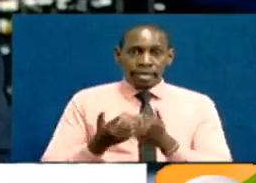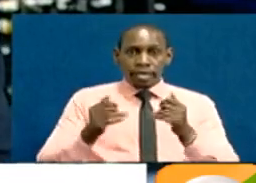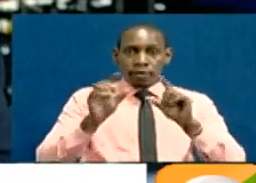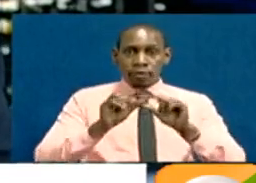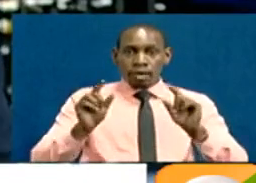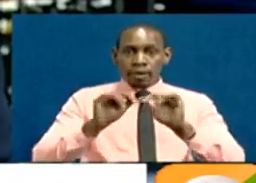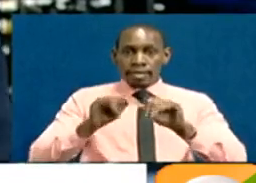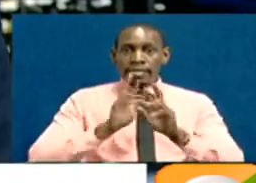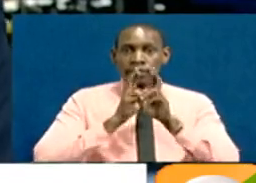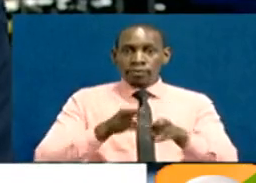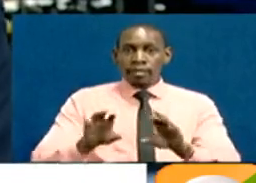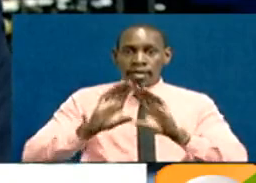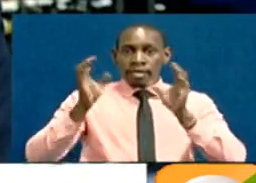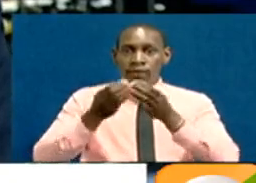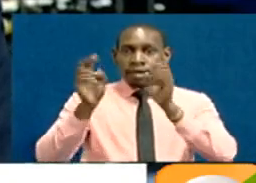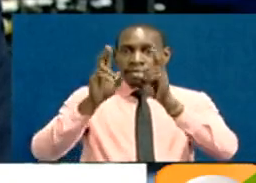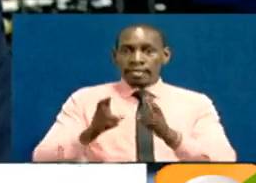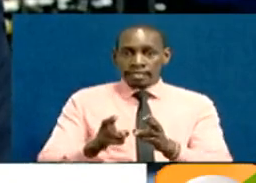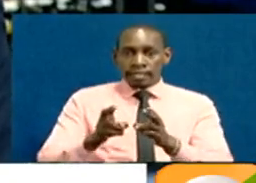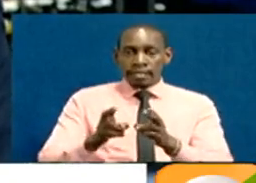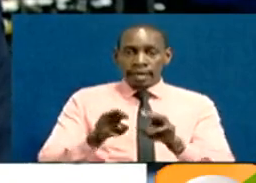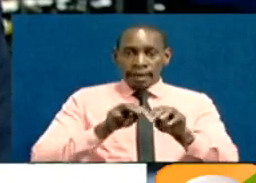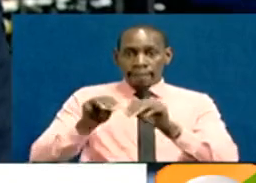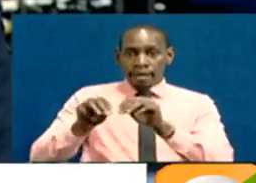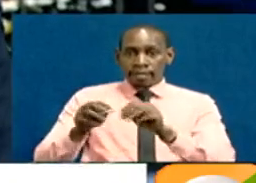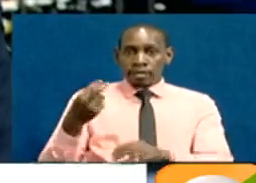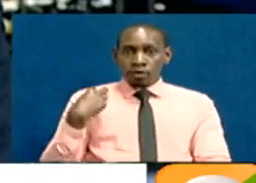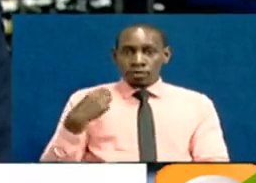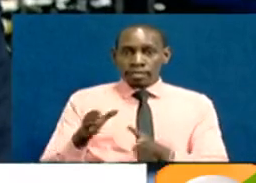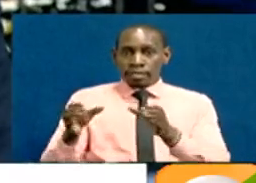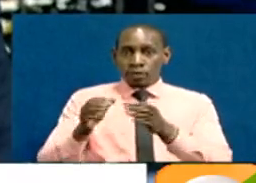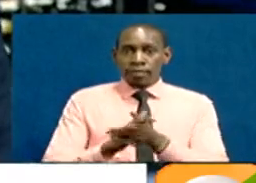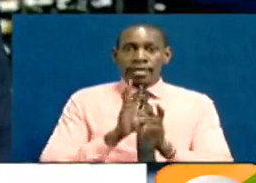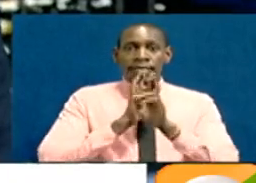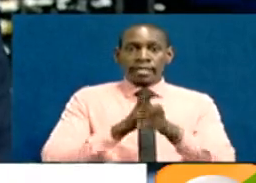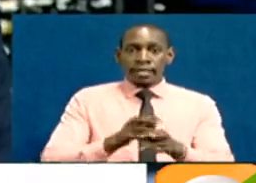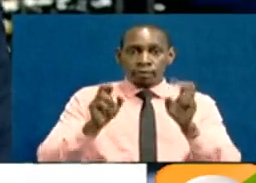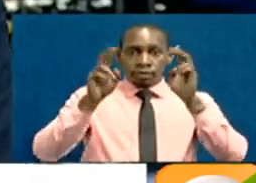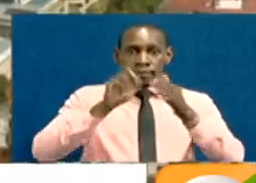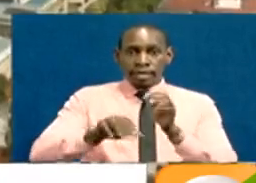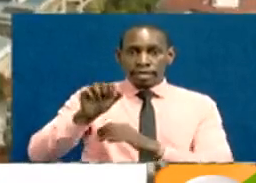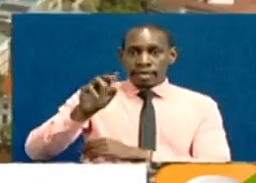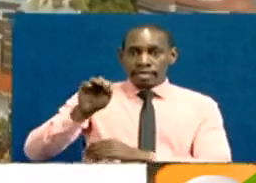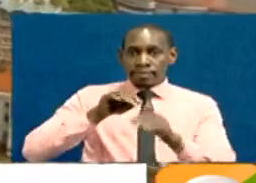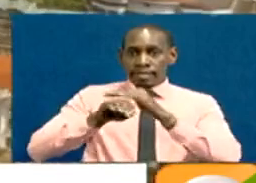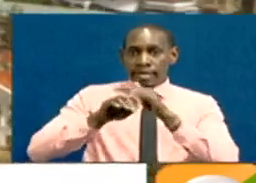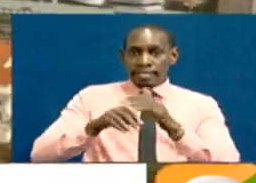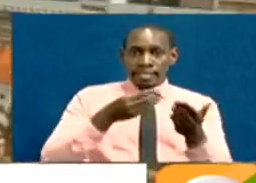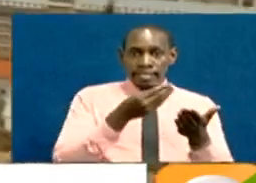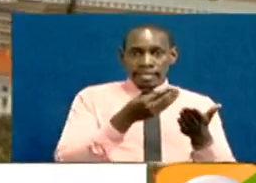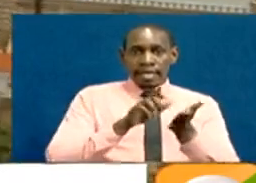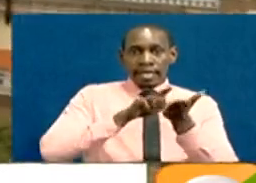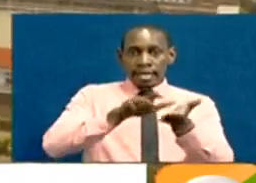is according to a new report by Wylde International, a management consulting firm. The report, titled SME Access to